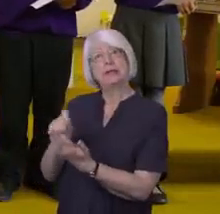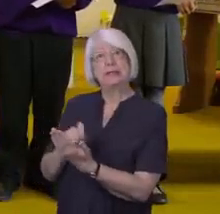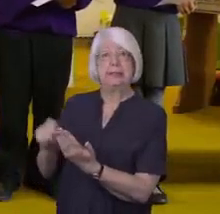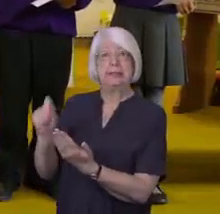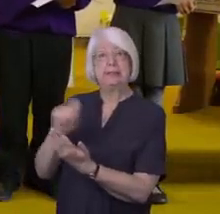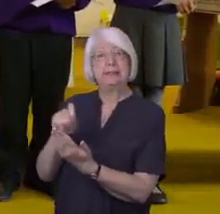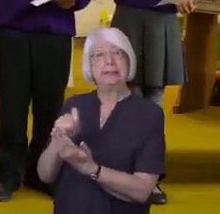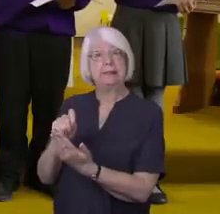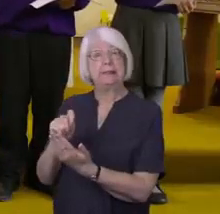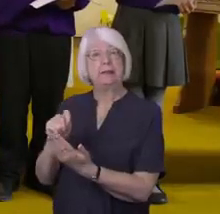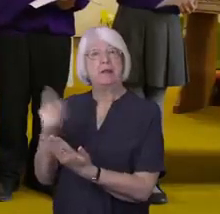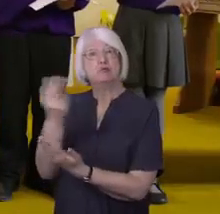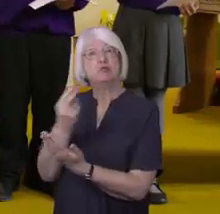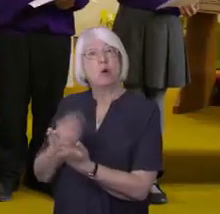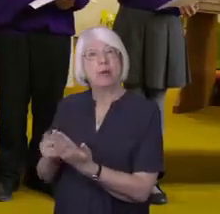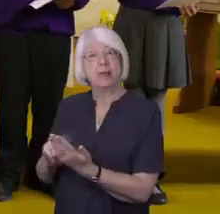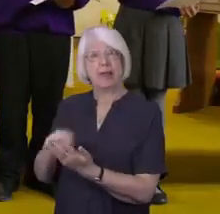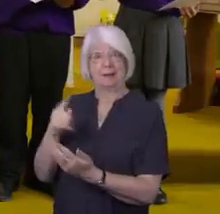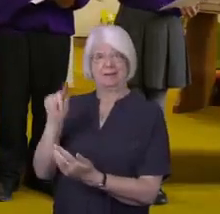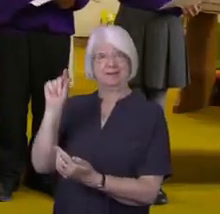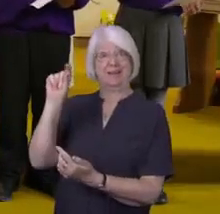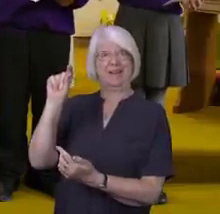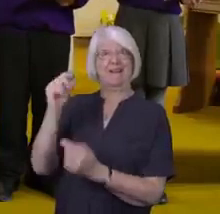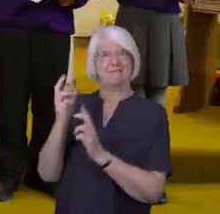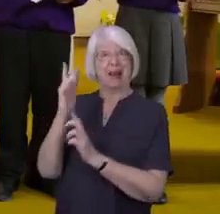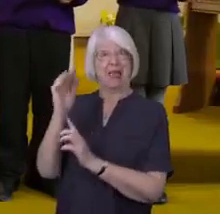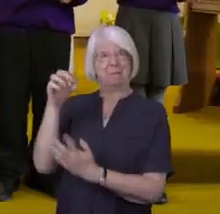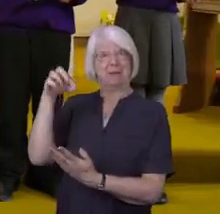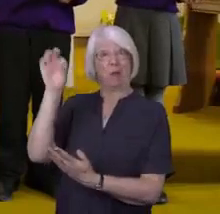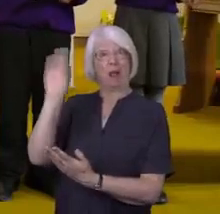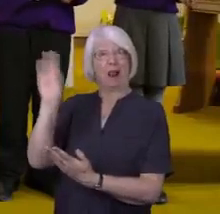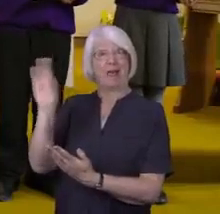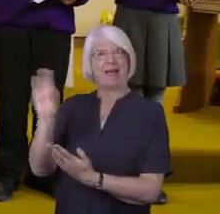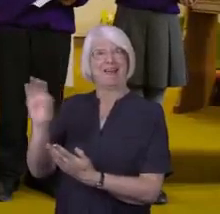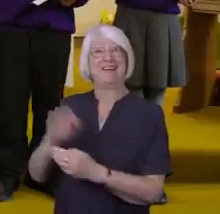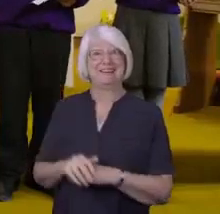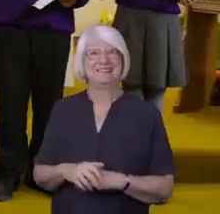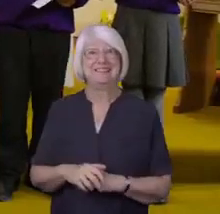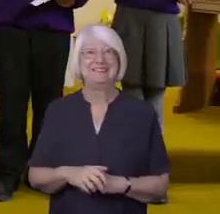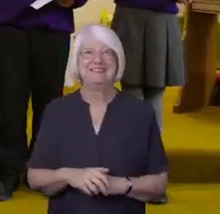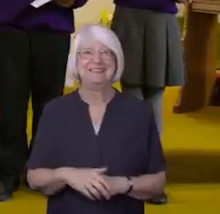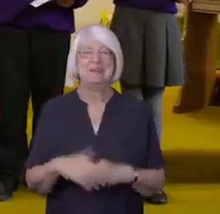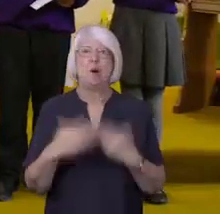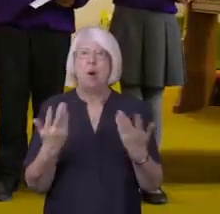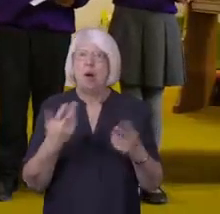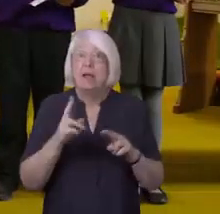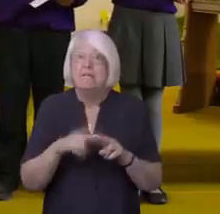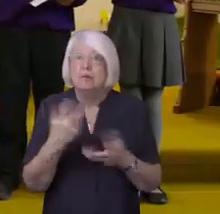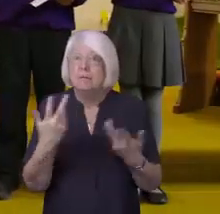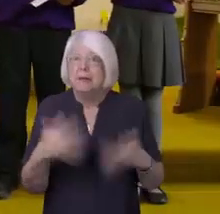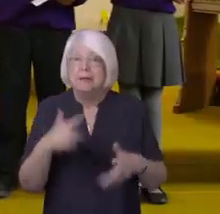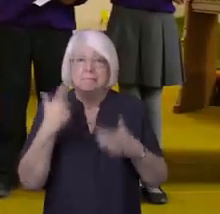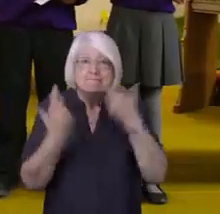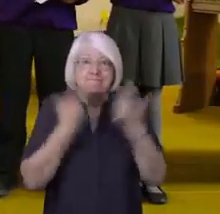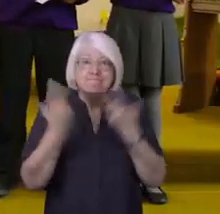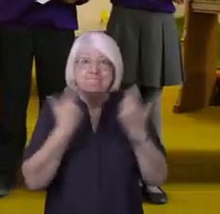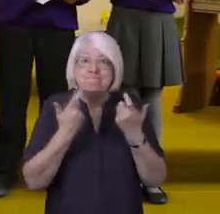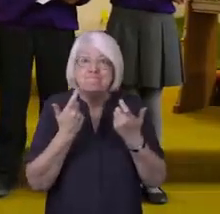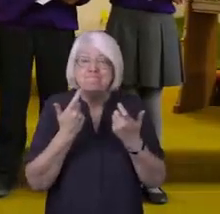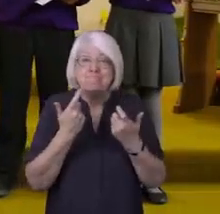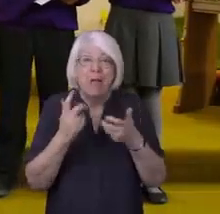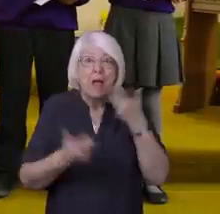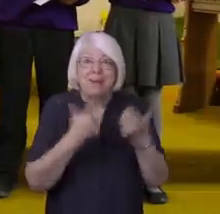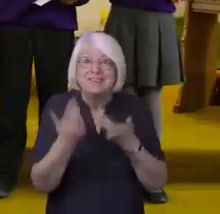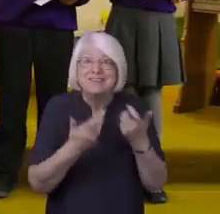in the appropriate parts as we say each prayer. Or if you have done the scavenger hunt around your home,